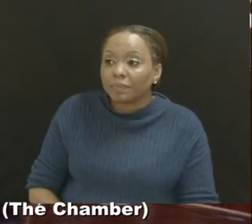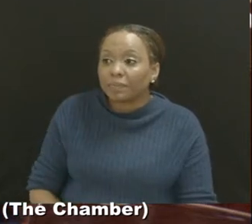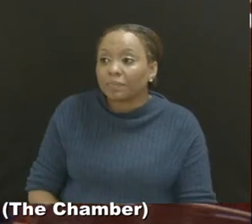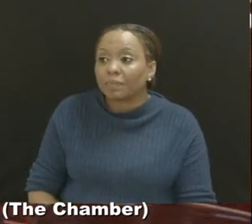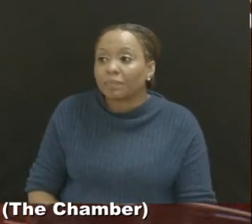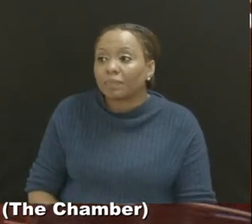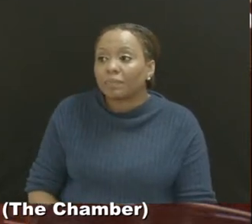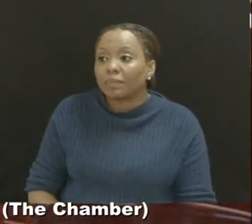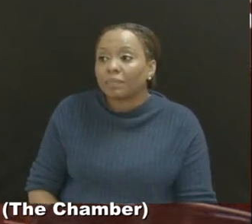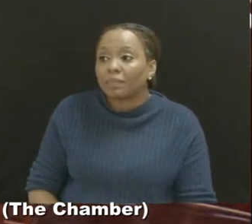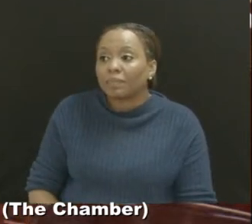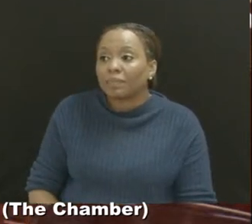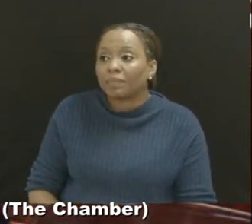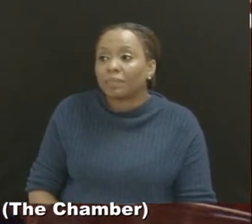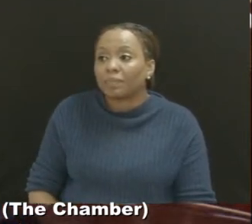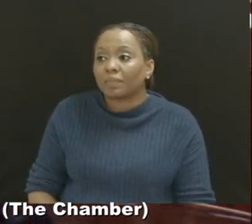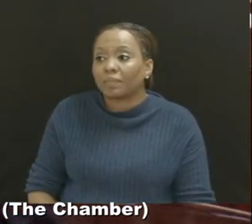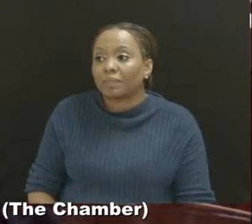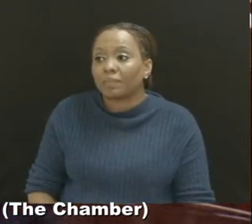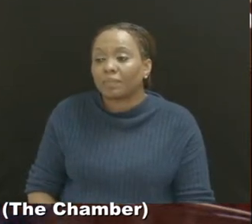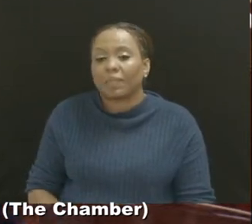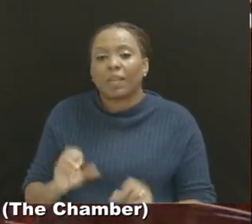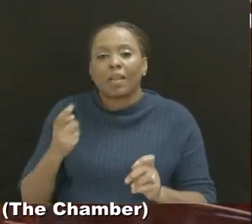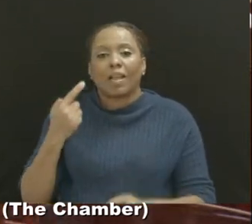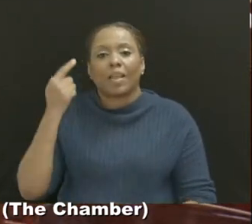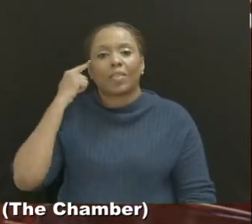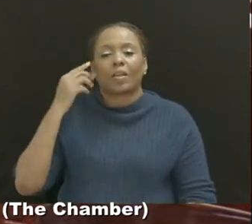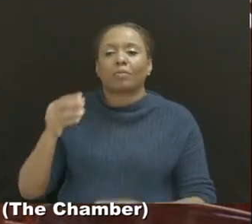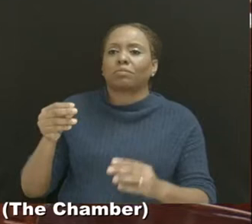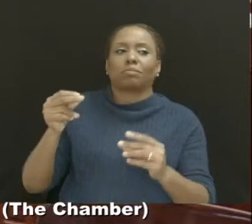please. I think I like the Senate, you know, though they were automated.